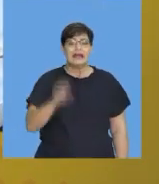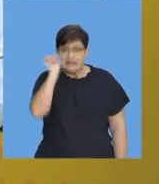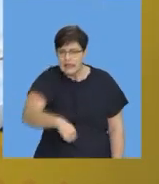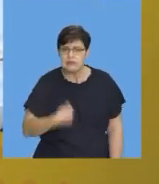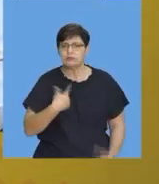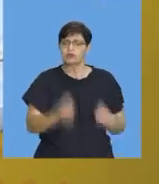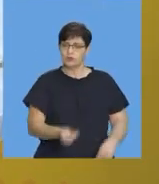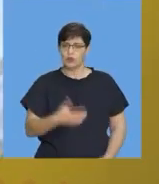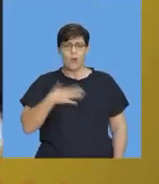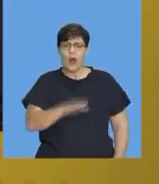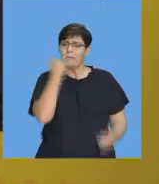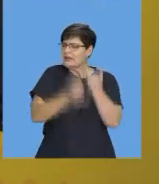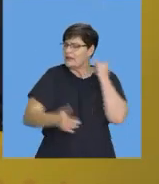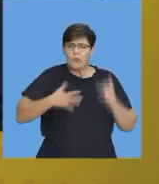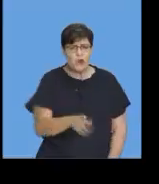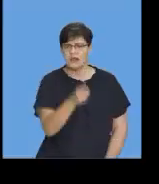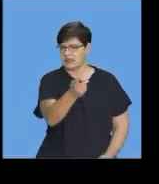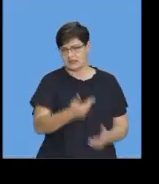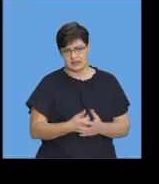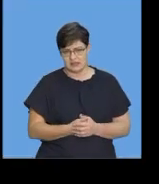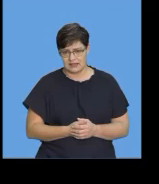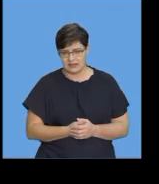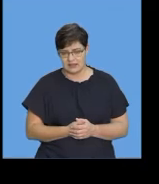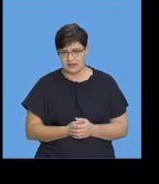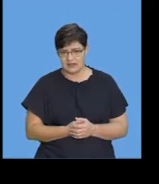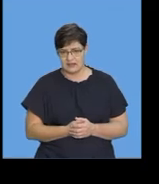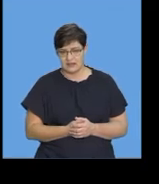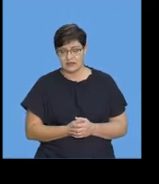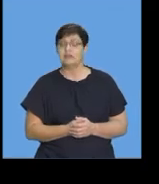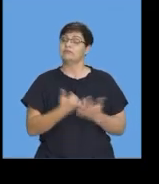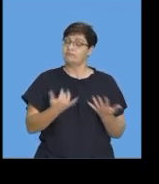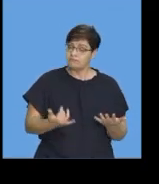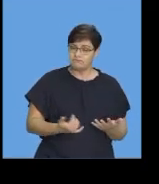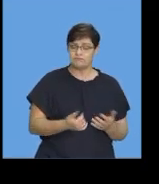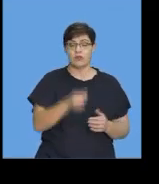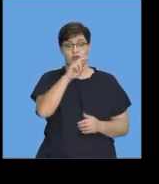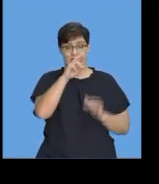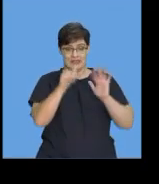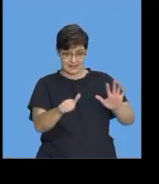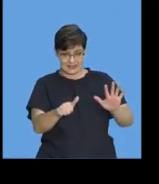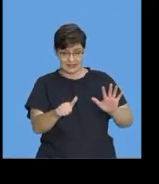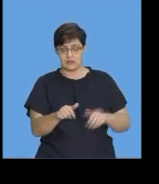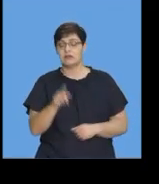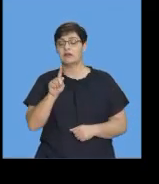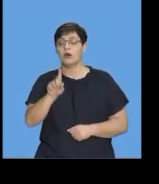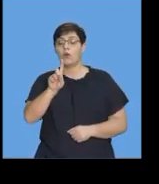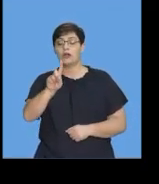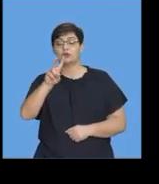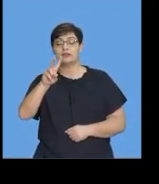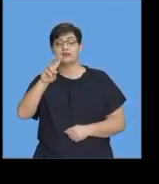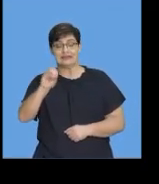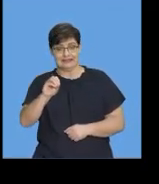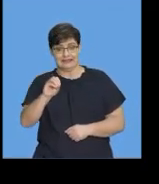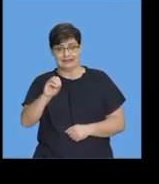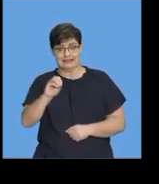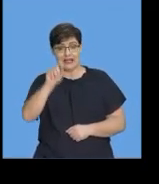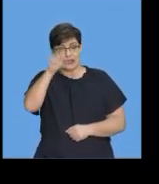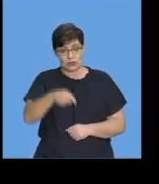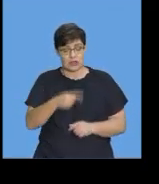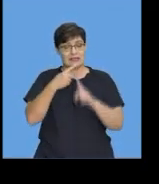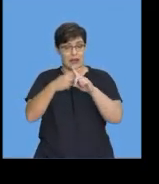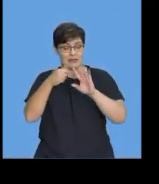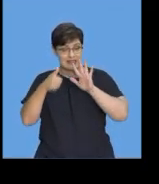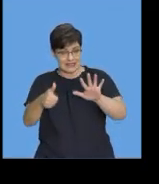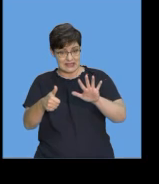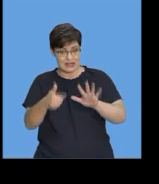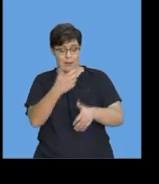mistake in the paper. Okay, so here goes. There's my 6 Rand. Obviously, 120,000 times your 6 Rand will